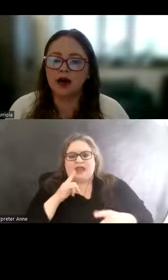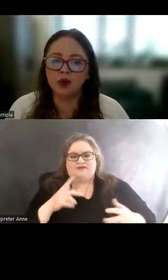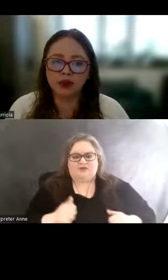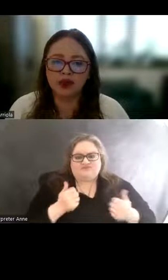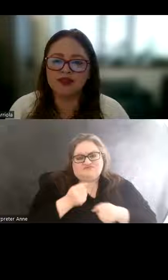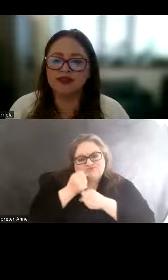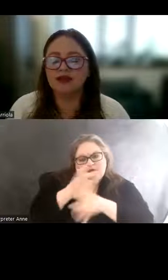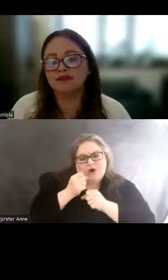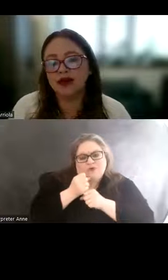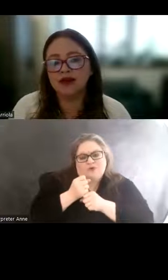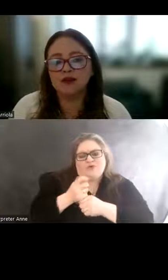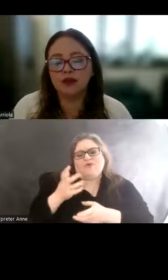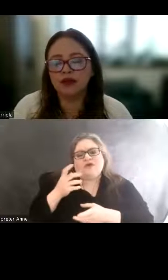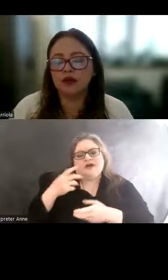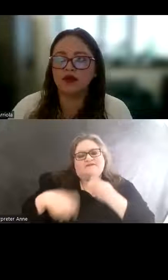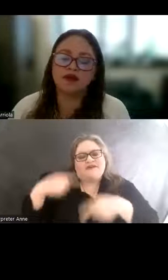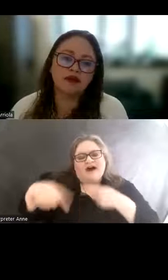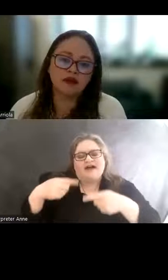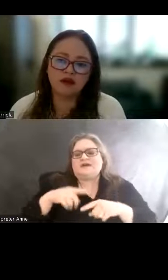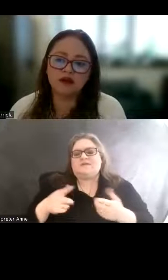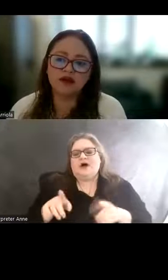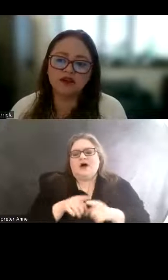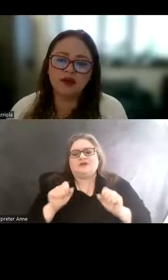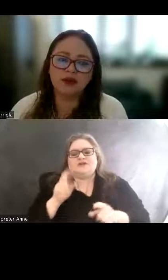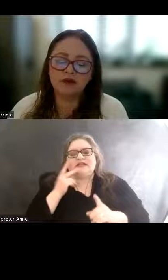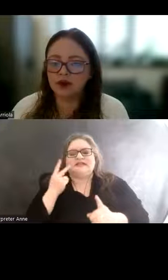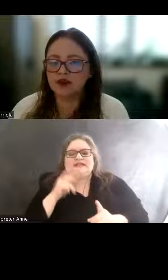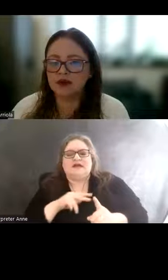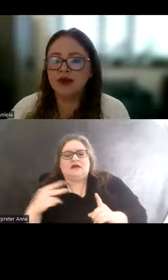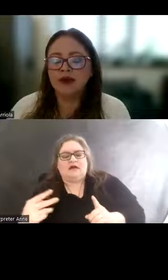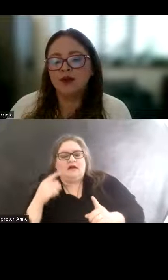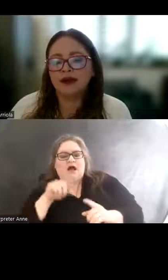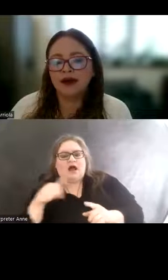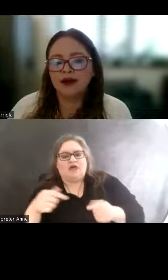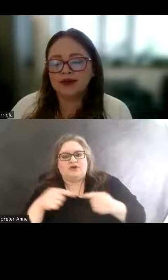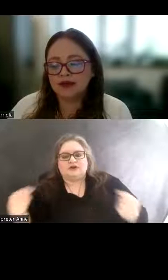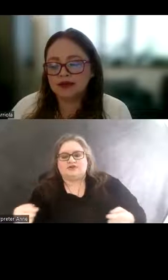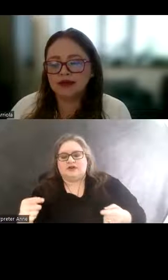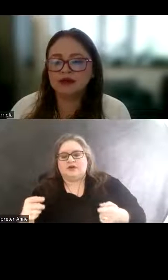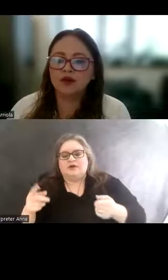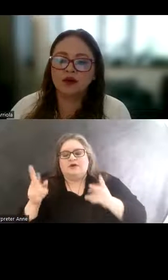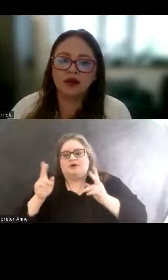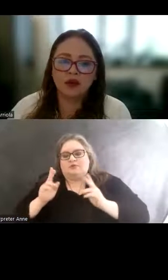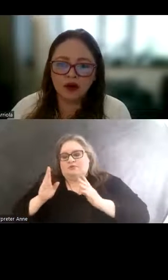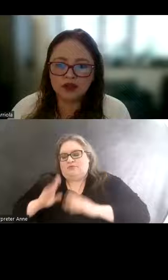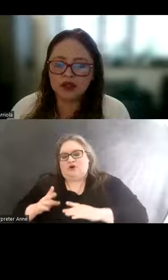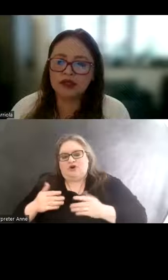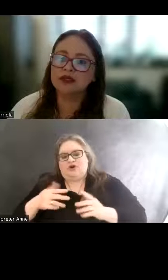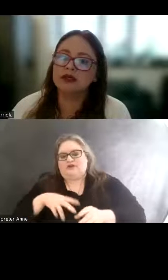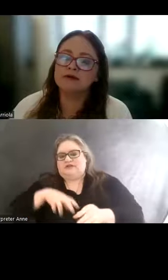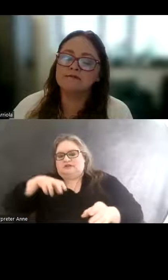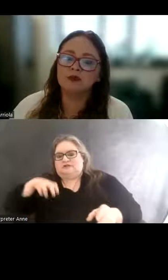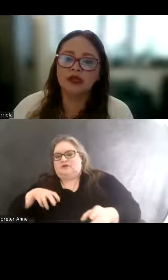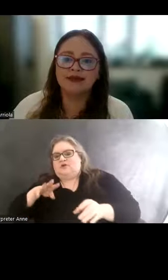the outburst, the fights, but we could also see the other extreme of a person being isolative, they're